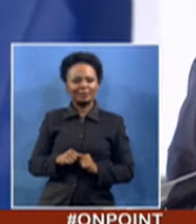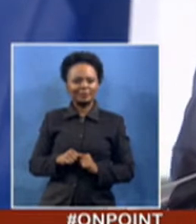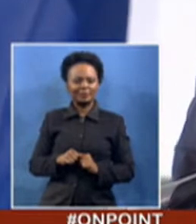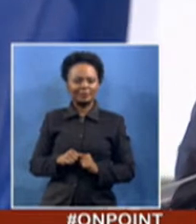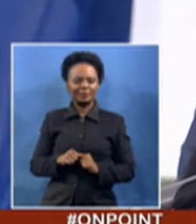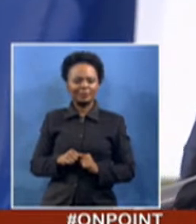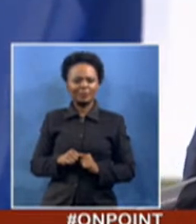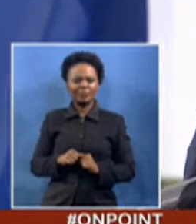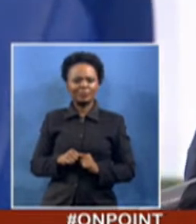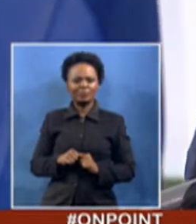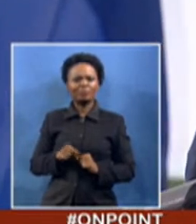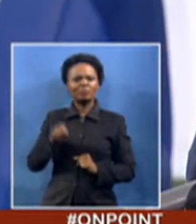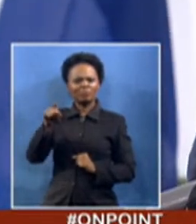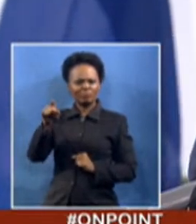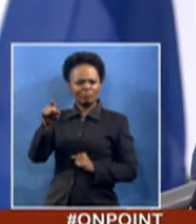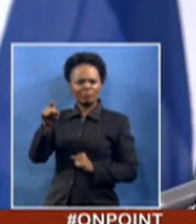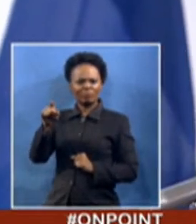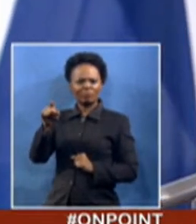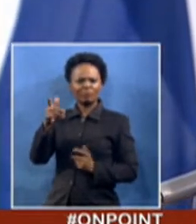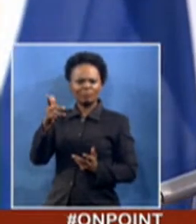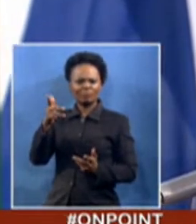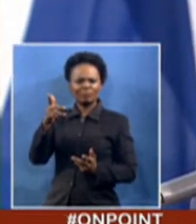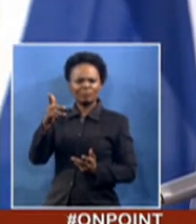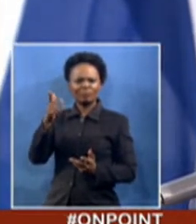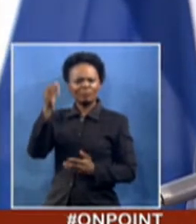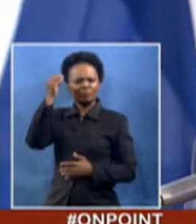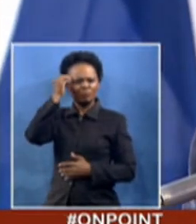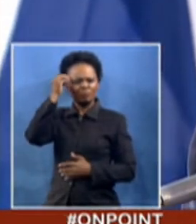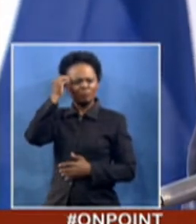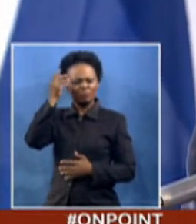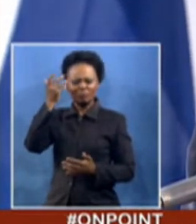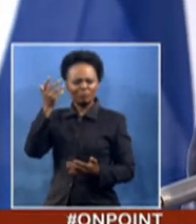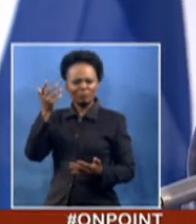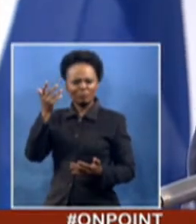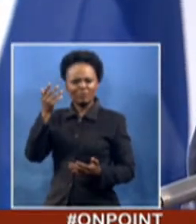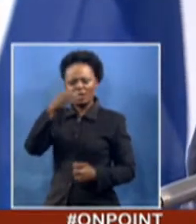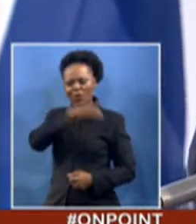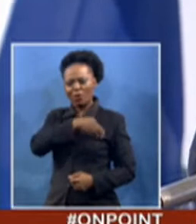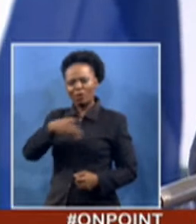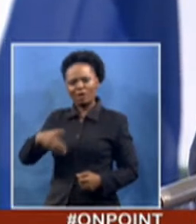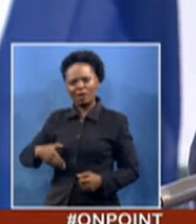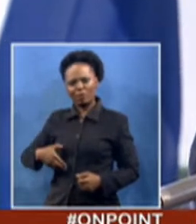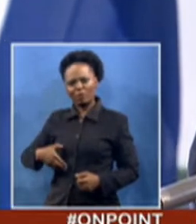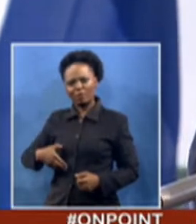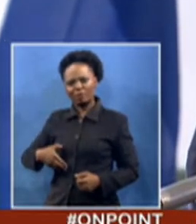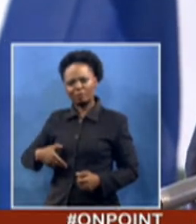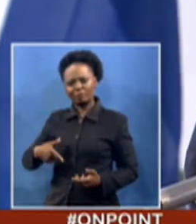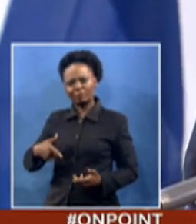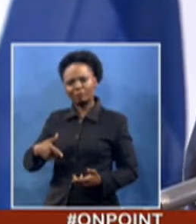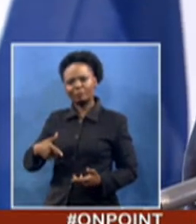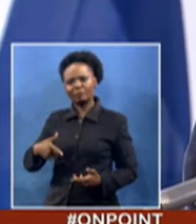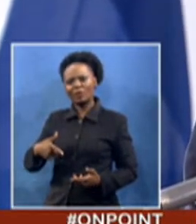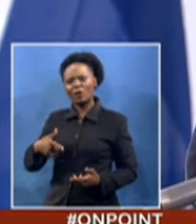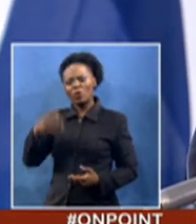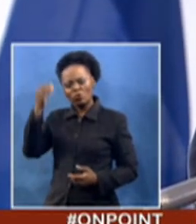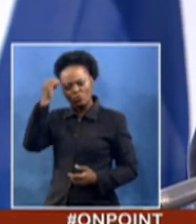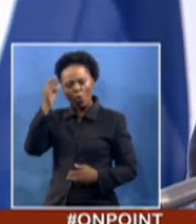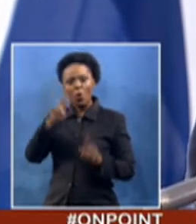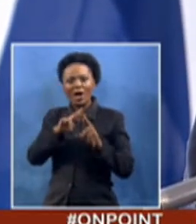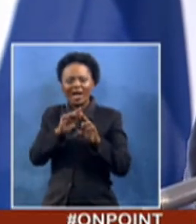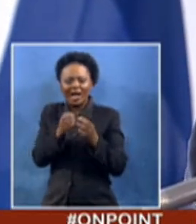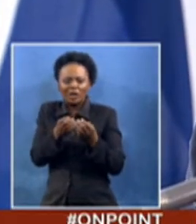you can imagine, Honorable President, what resources we need to bring here.